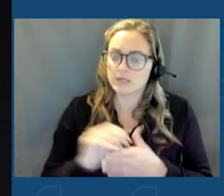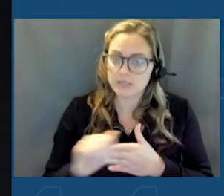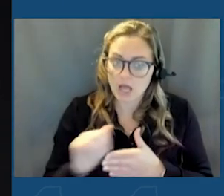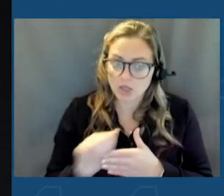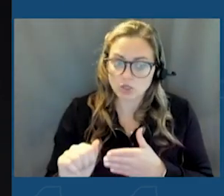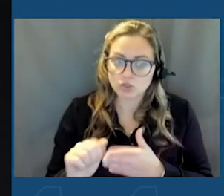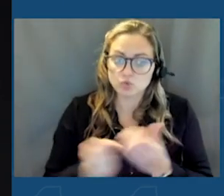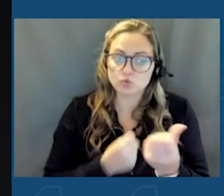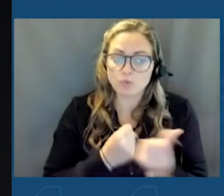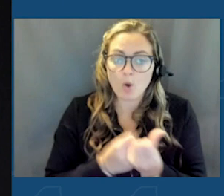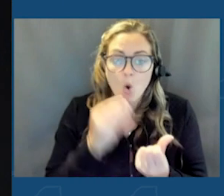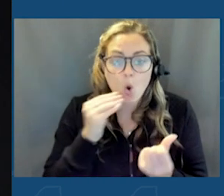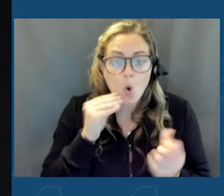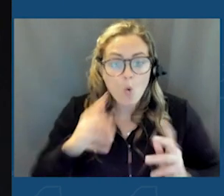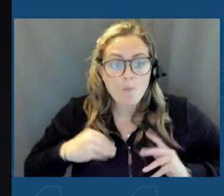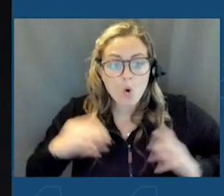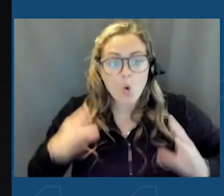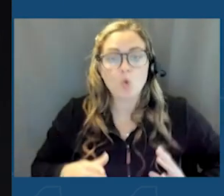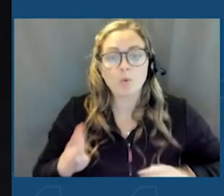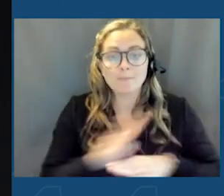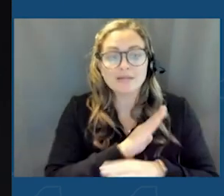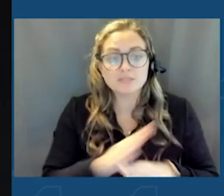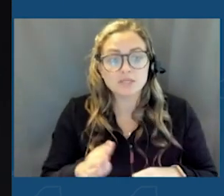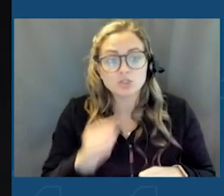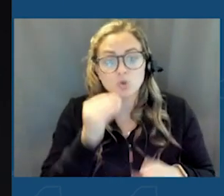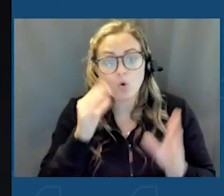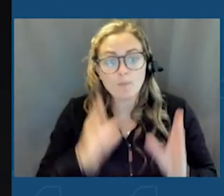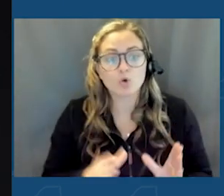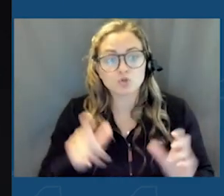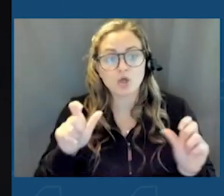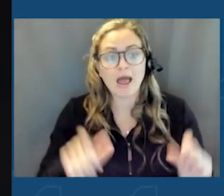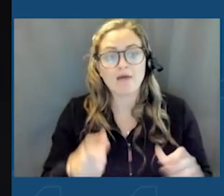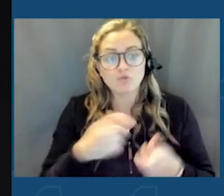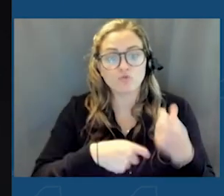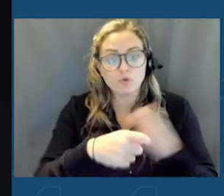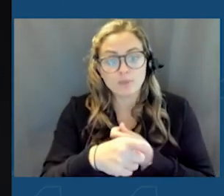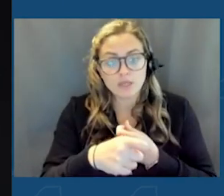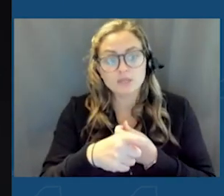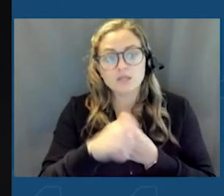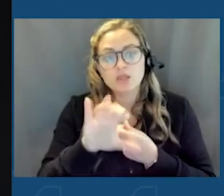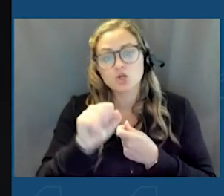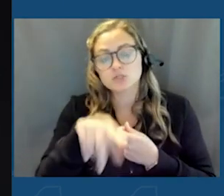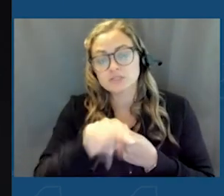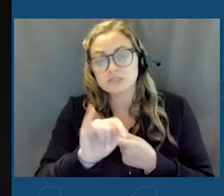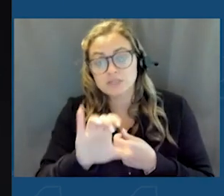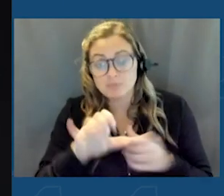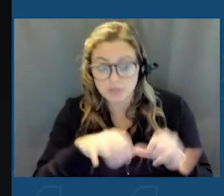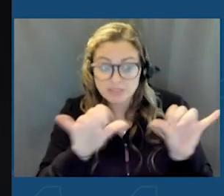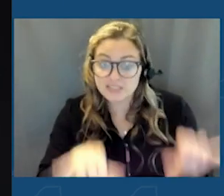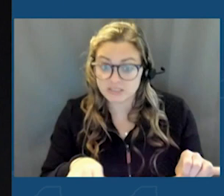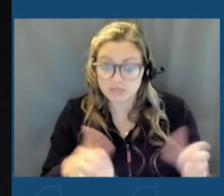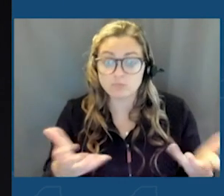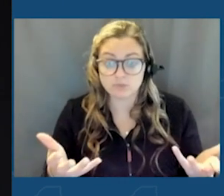support homeowners and business owners who have to replace their septic systems. Let's get that money.